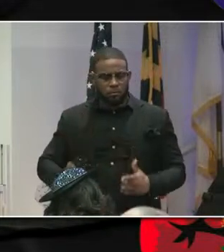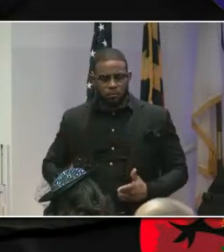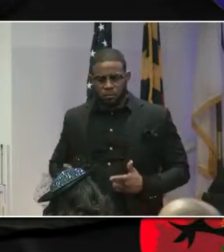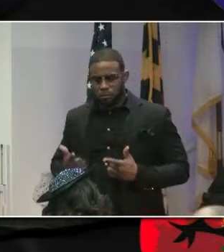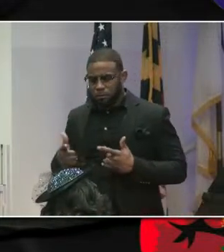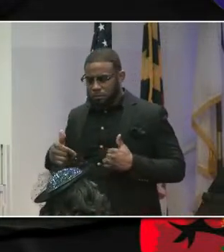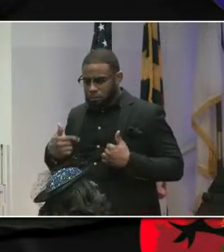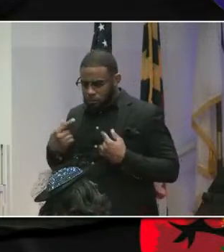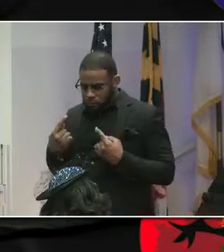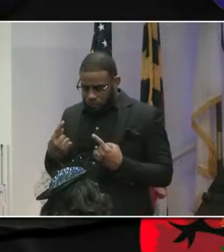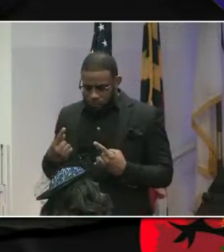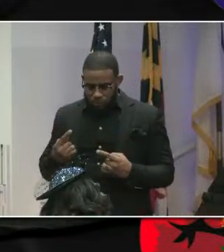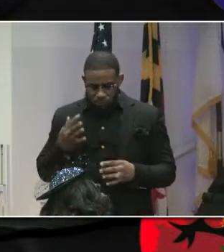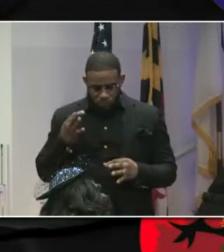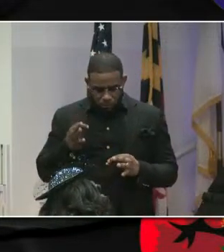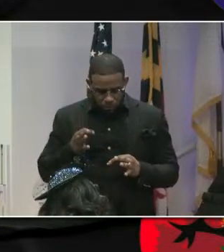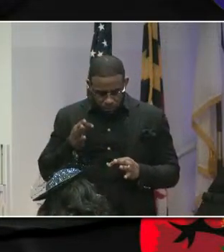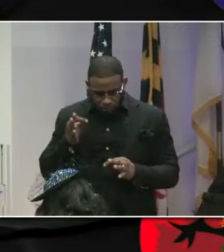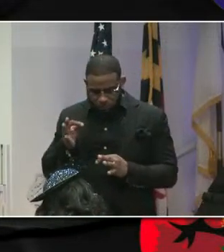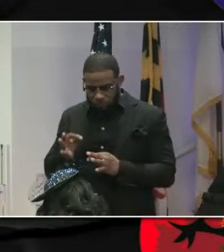The altar is not closed